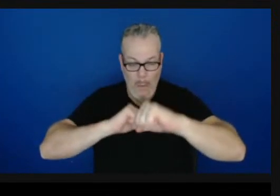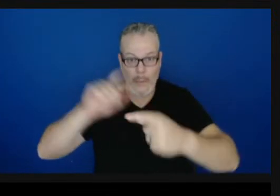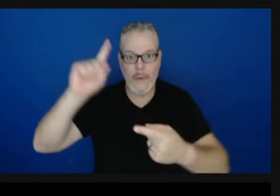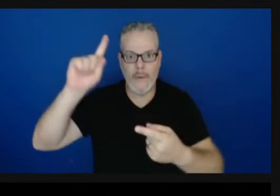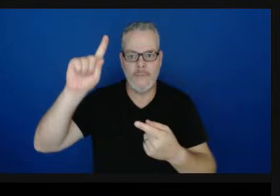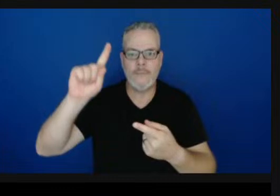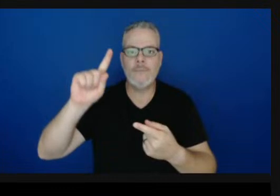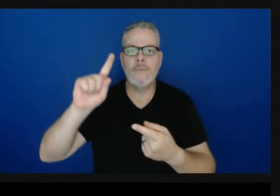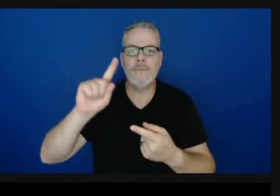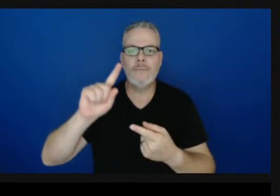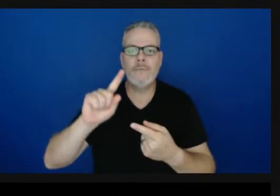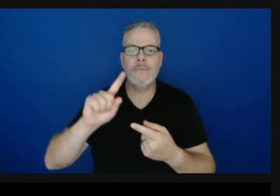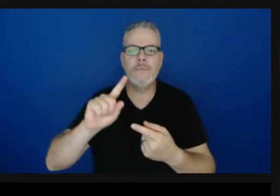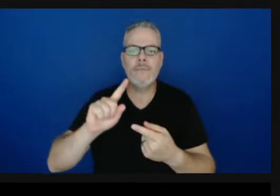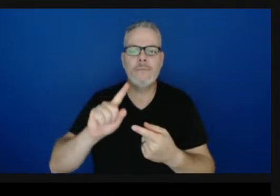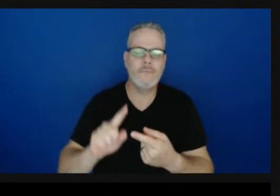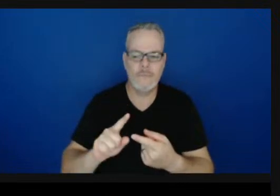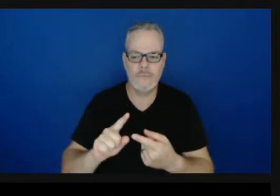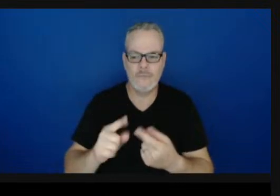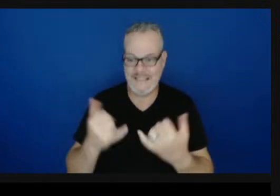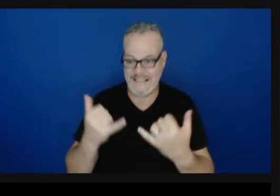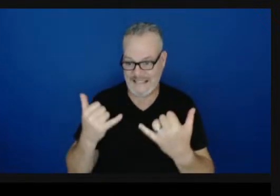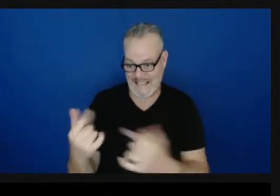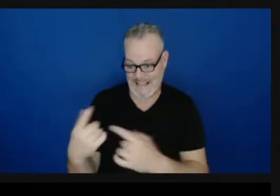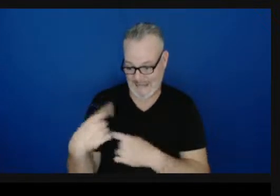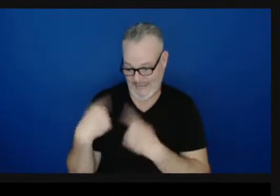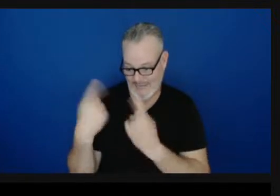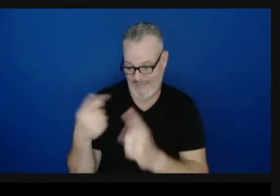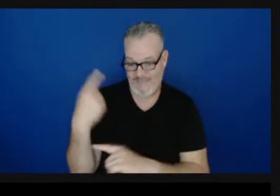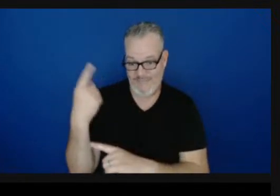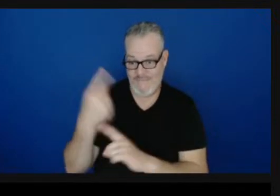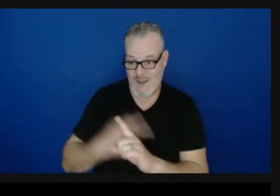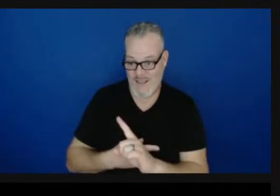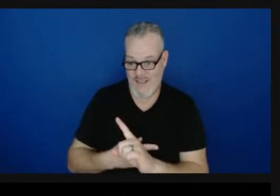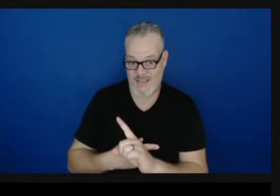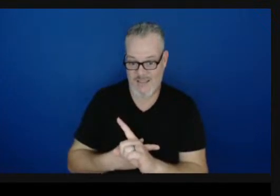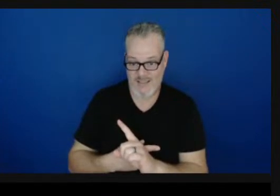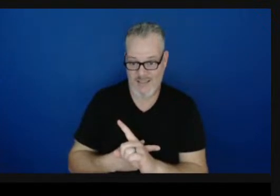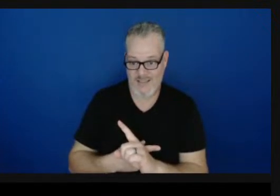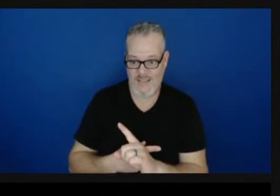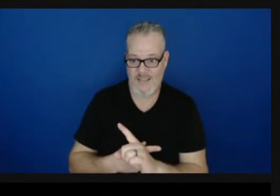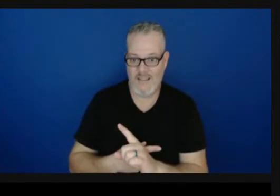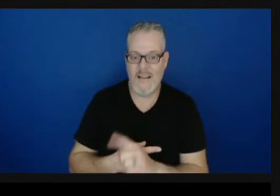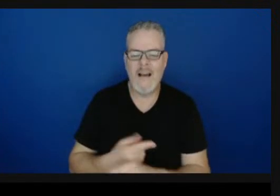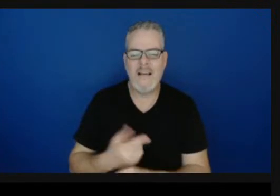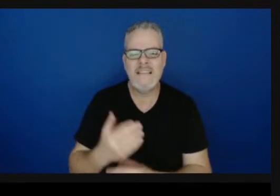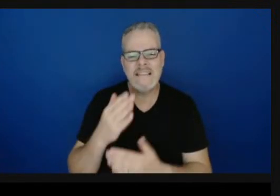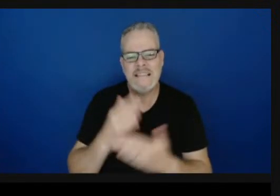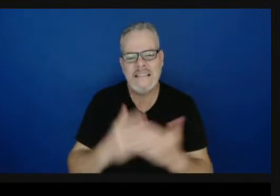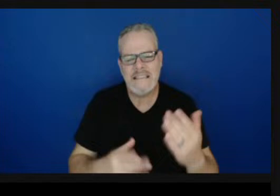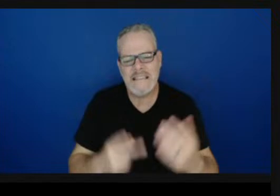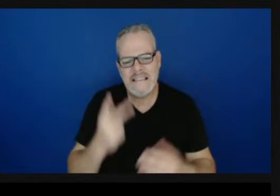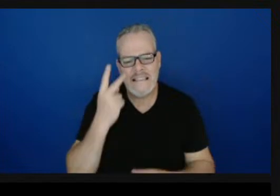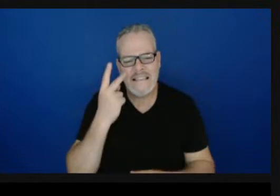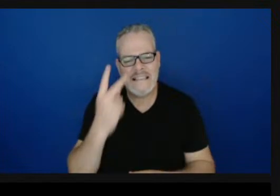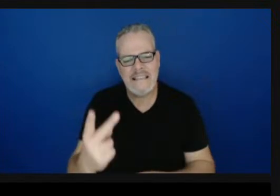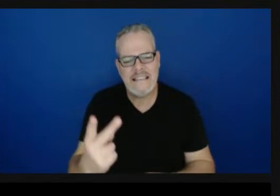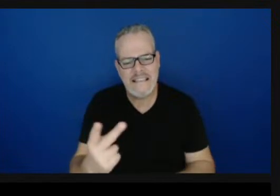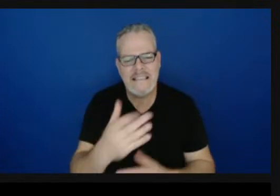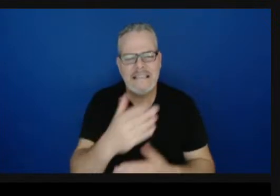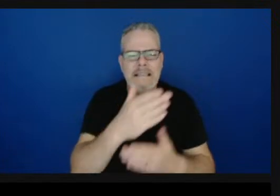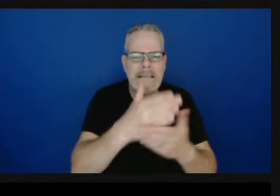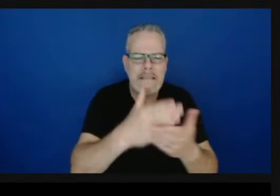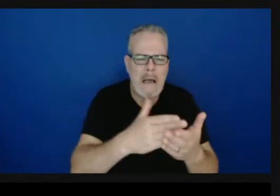As you can see in earthquakes per day over the last month, and a little bit earthquakes per